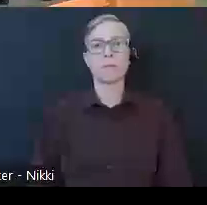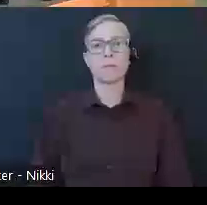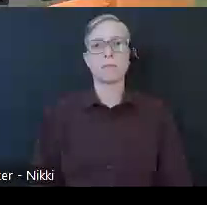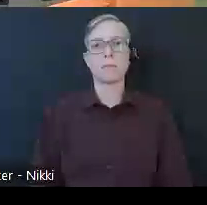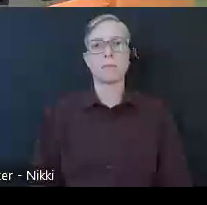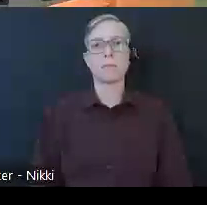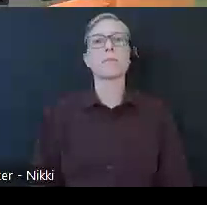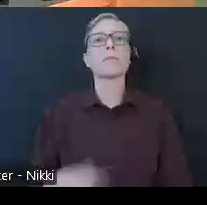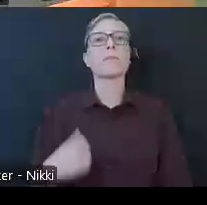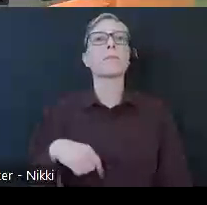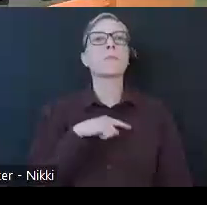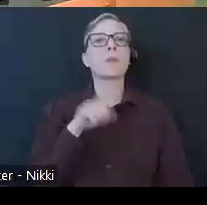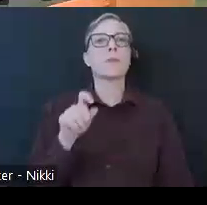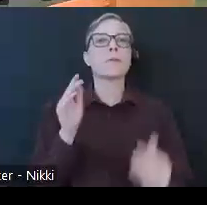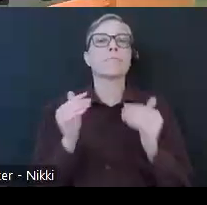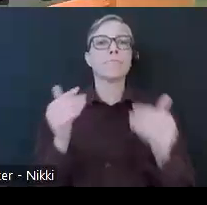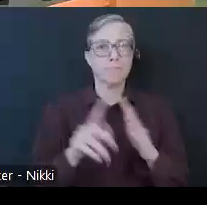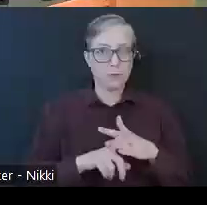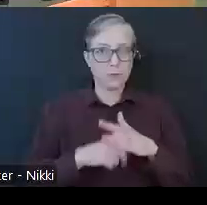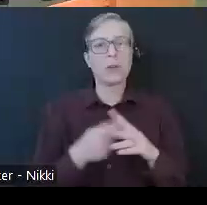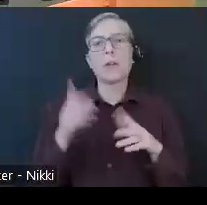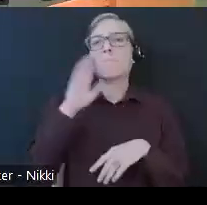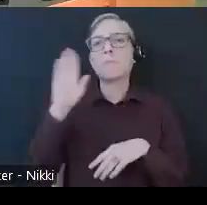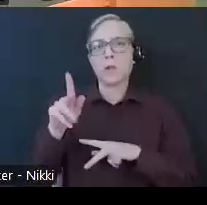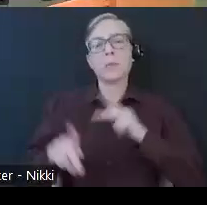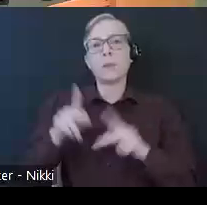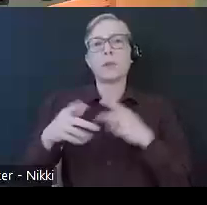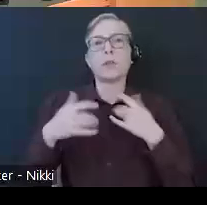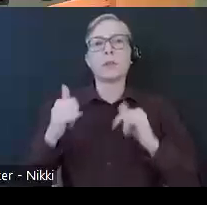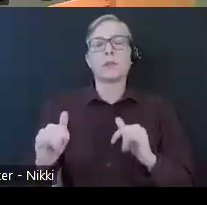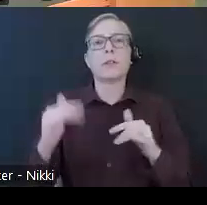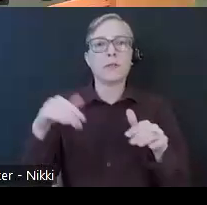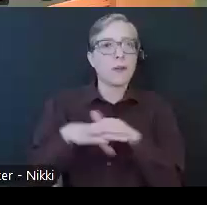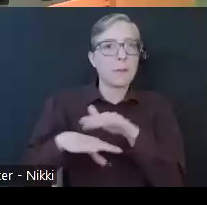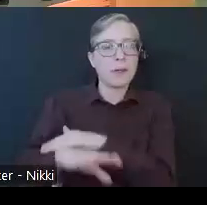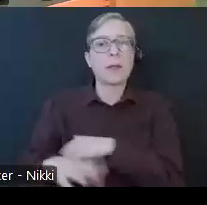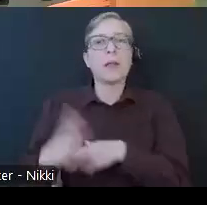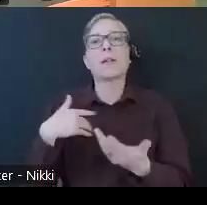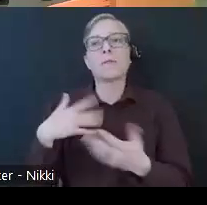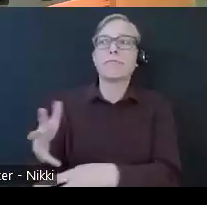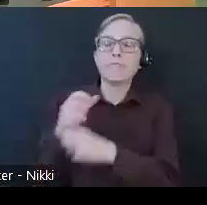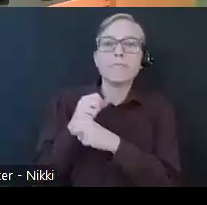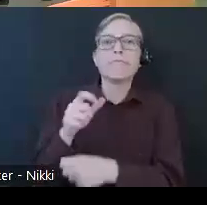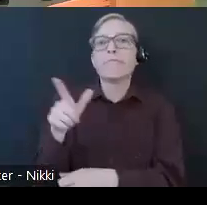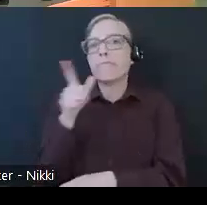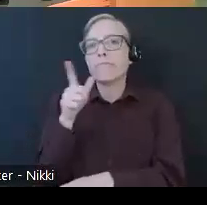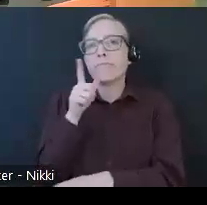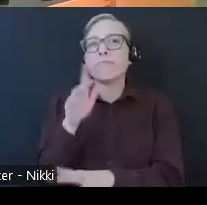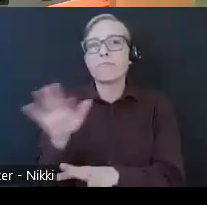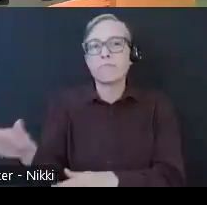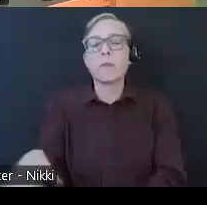We should probably get started, although I know that people are strolling in and picking up lunch and everything. So